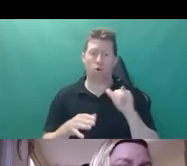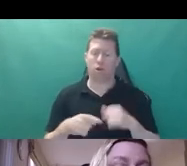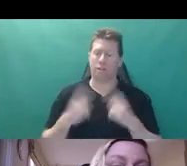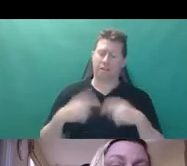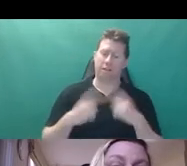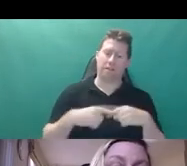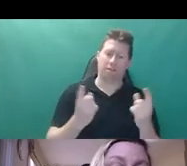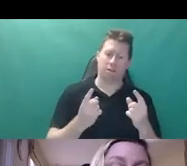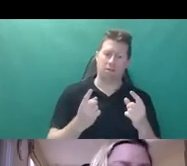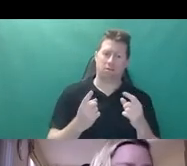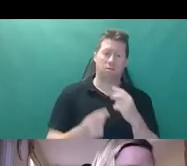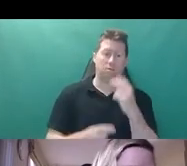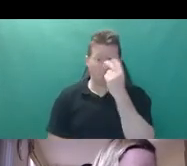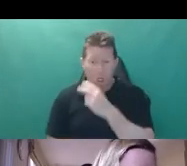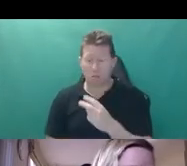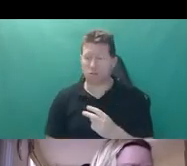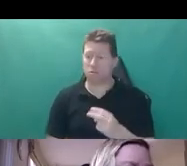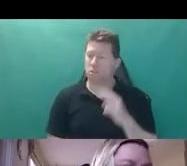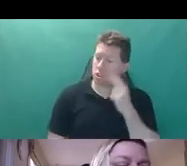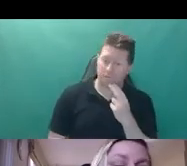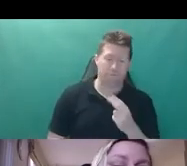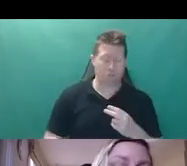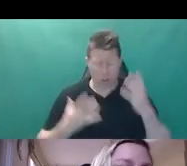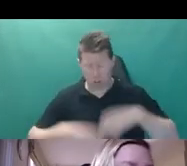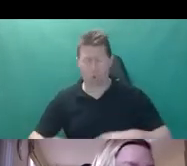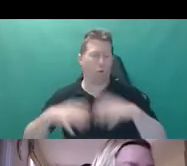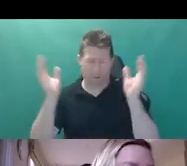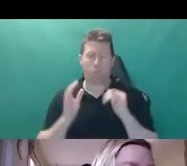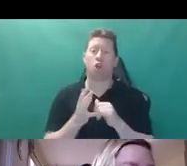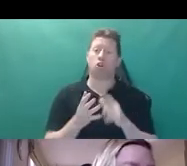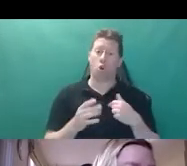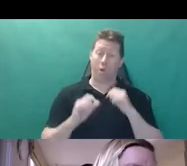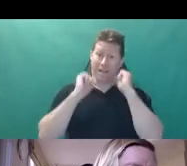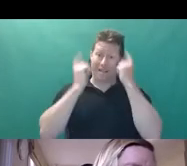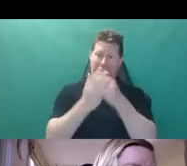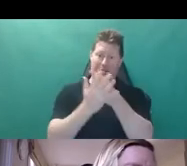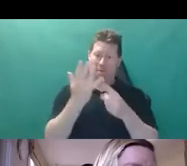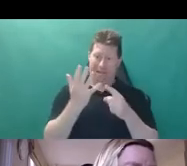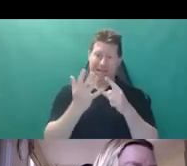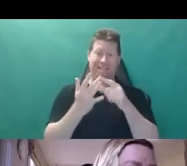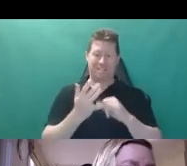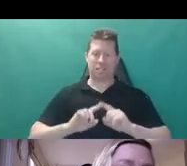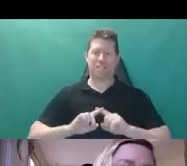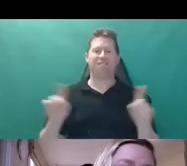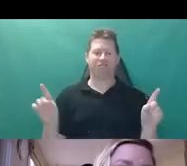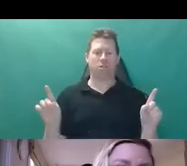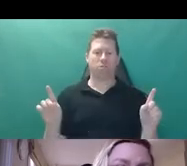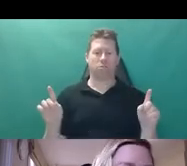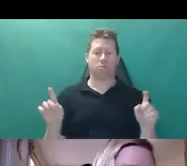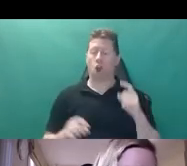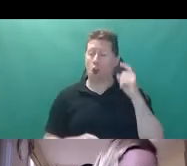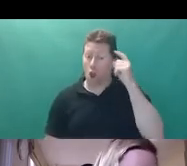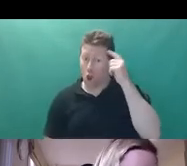such as hearing or sight impairment. So we understand disability as someone with a bodily difference whether that be cognitive or